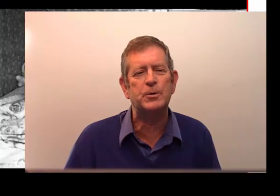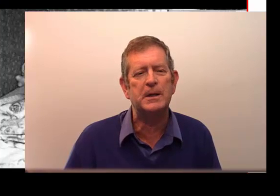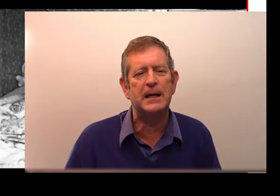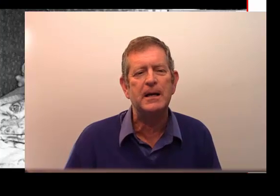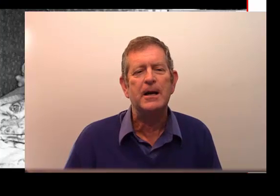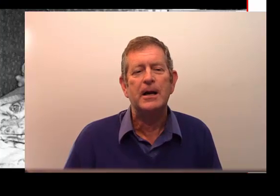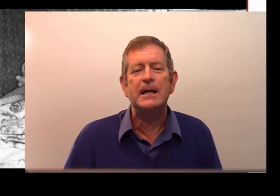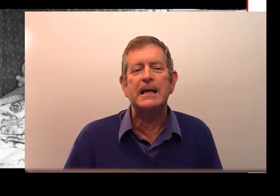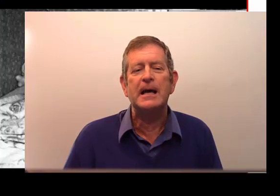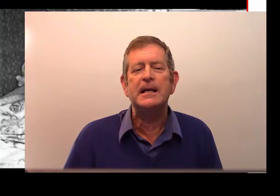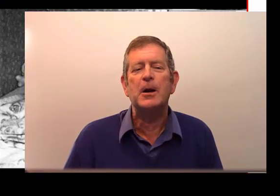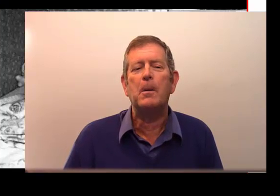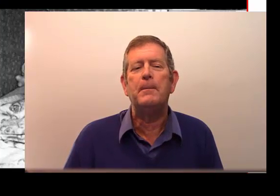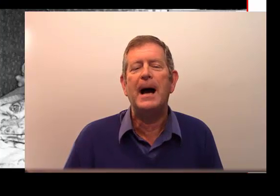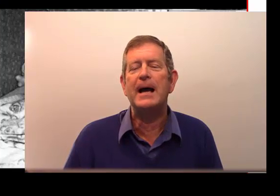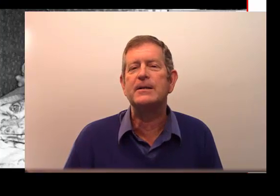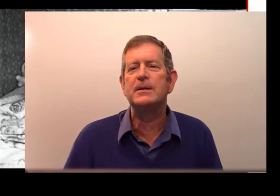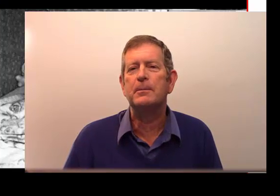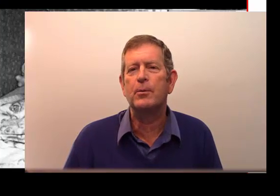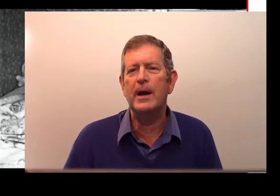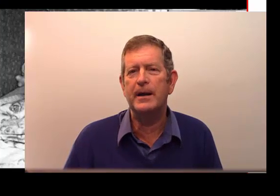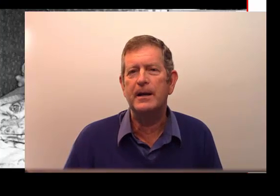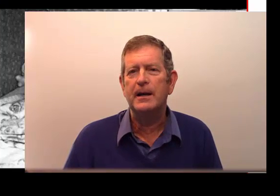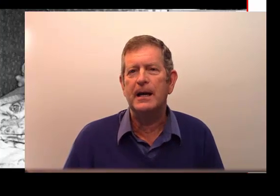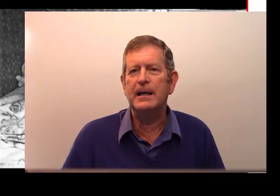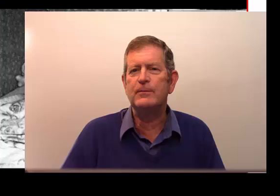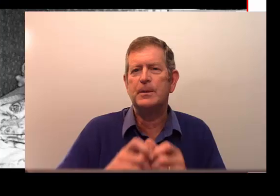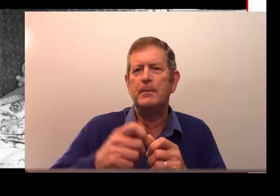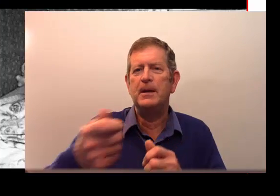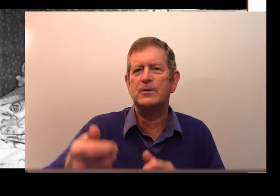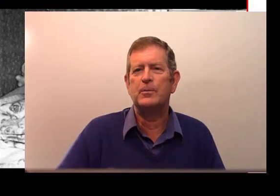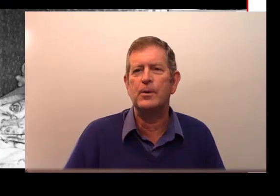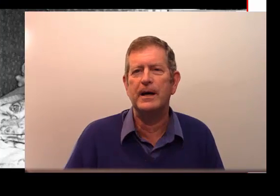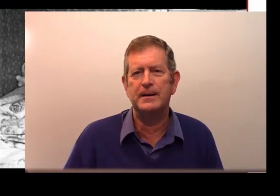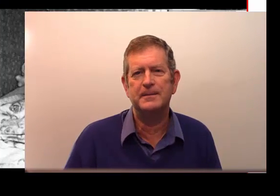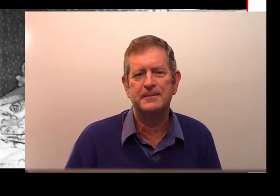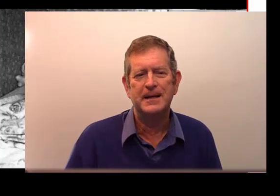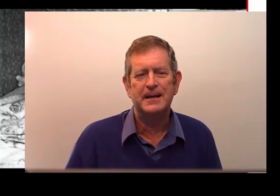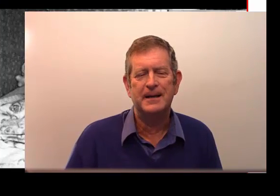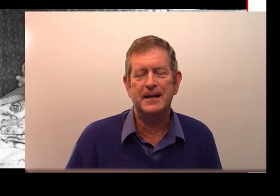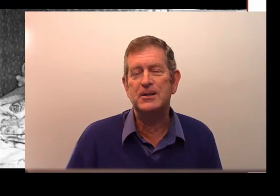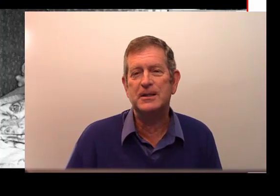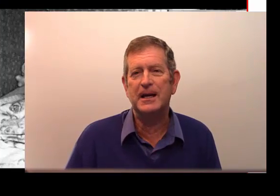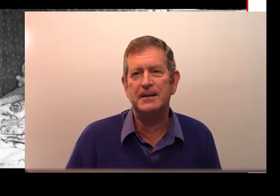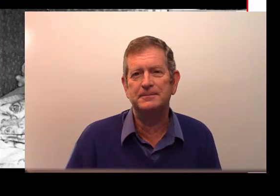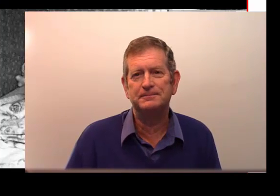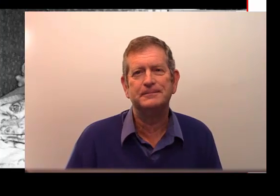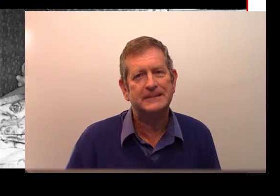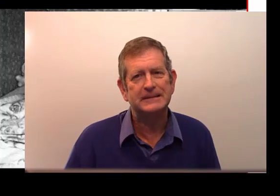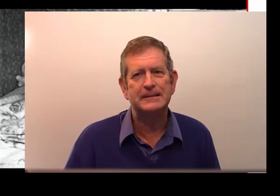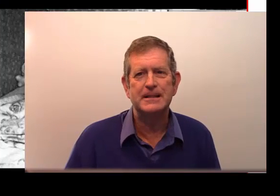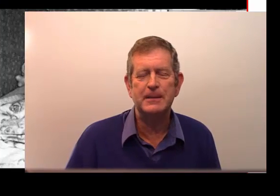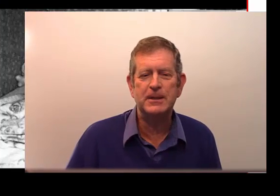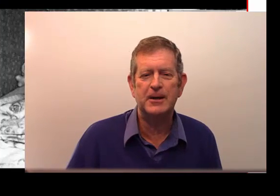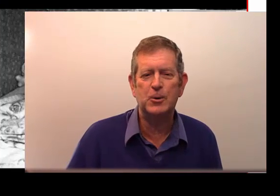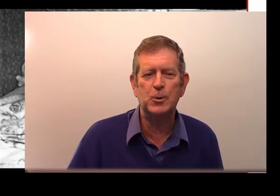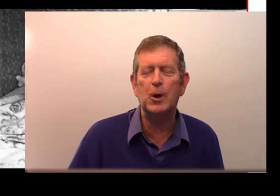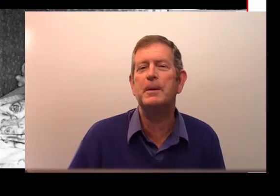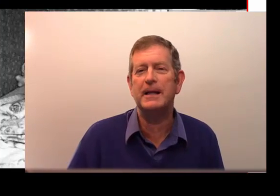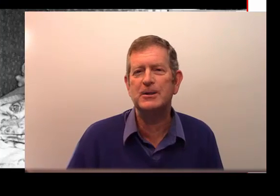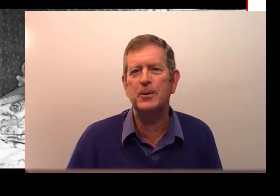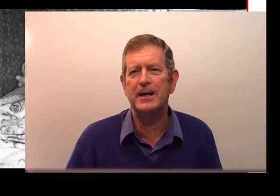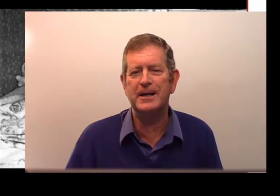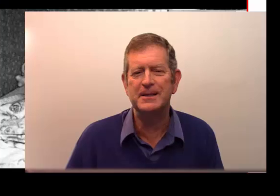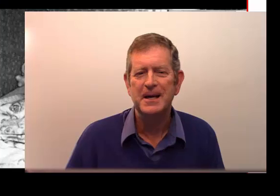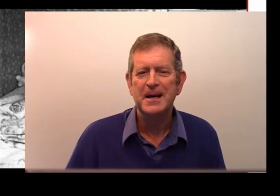pain au chocolat. And Carol buys bread and gives them a piece of bread instead. It seems kind of